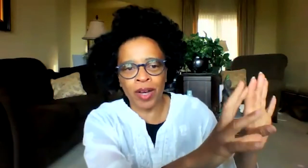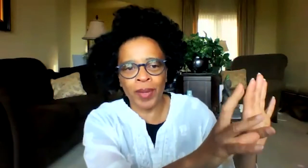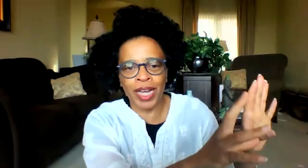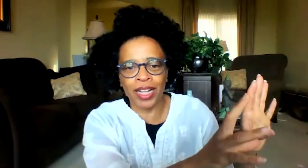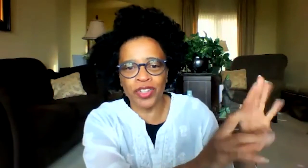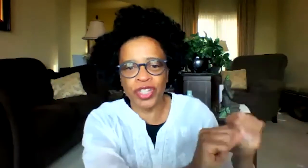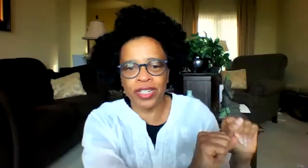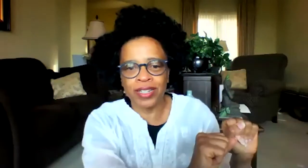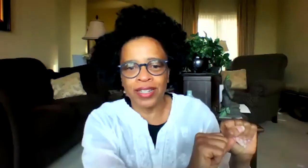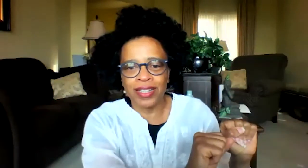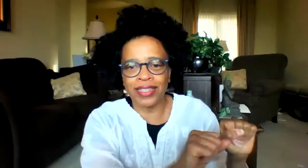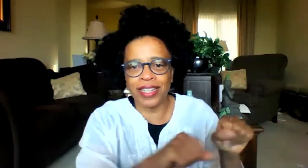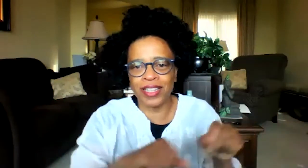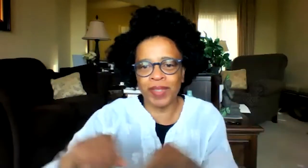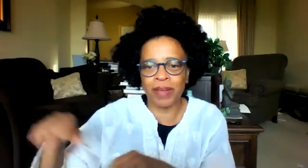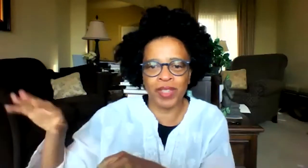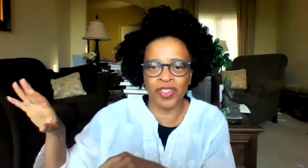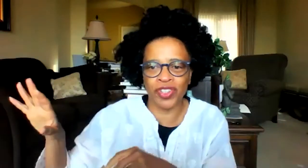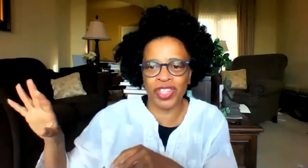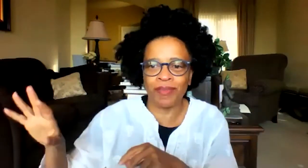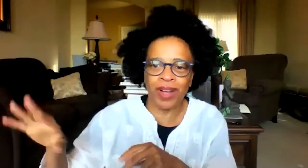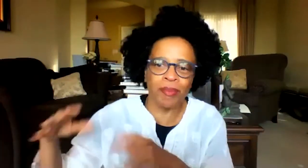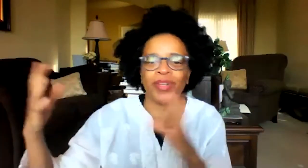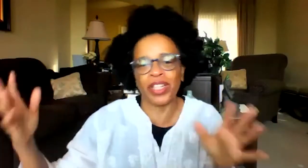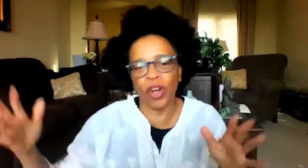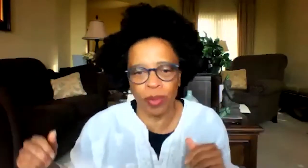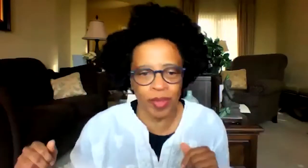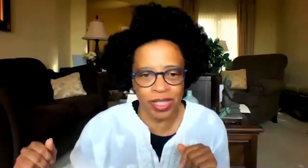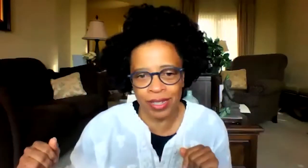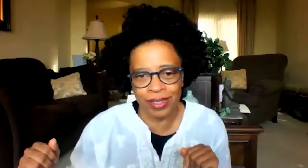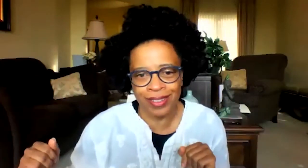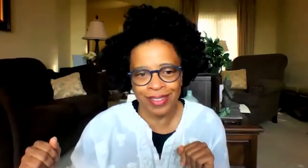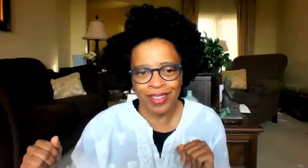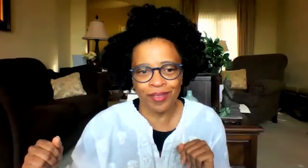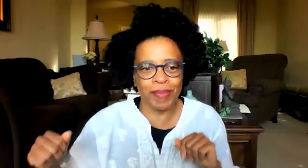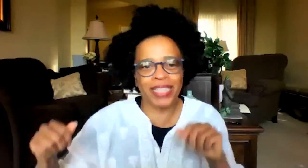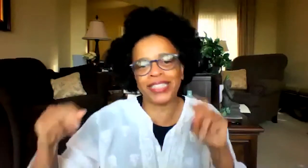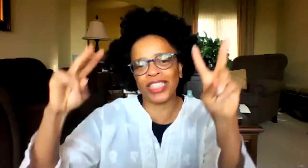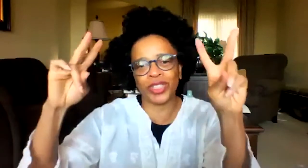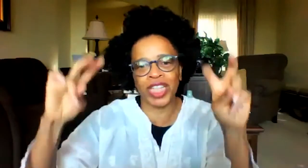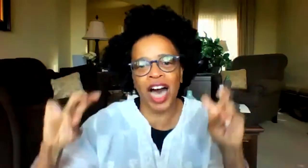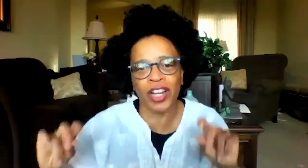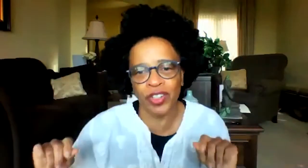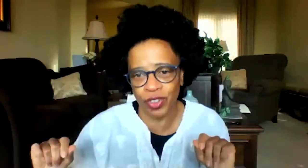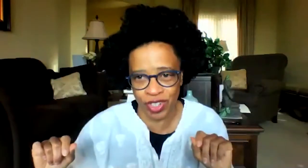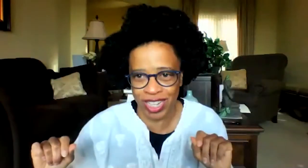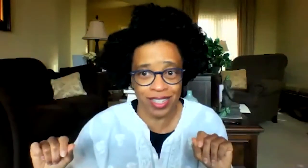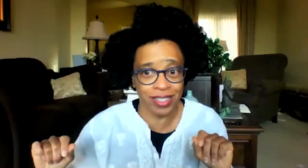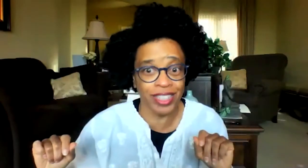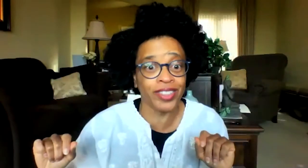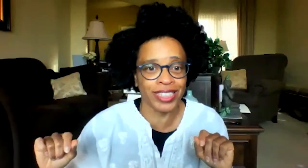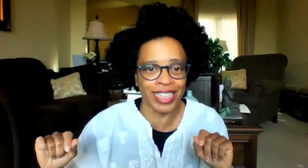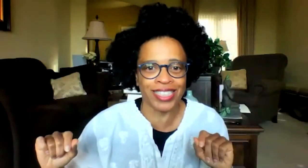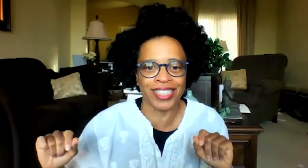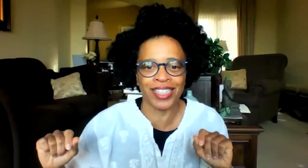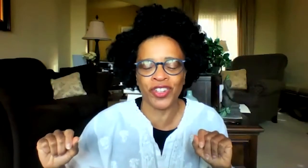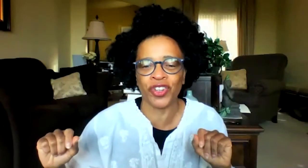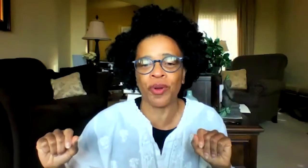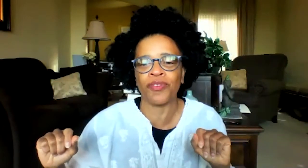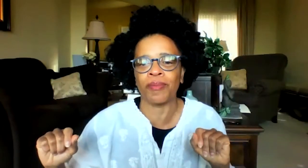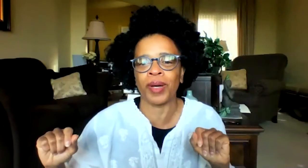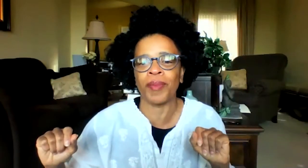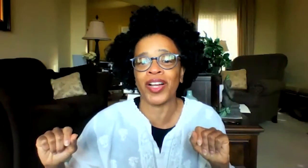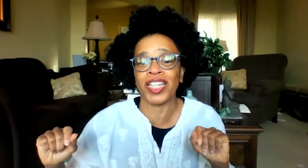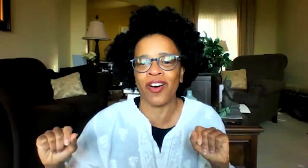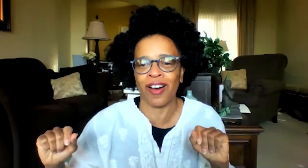sometimes about biology, and then sometimes they just say, well, but we know it when we see it. We basically use an ocular test. Literally, that's a